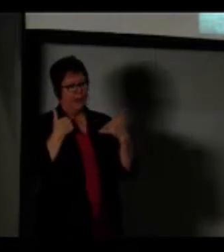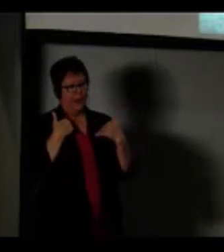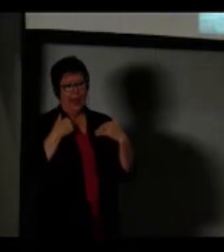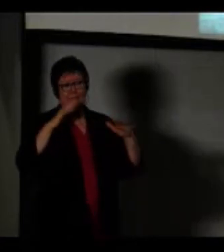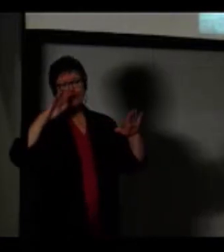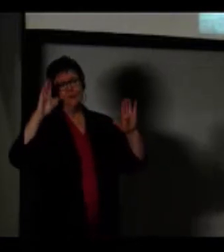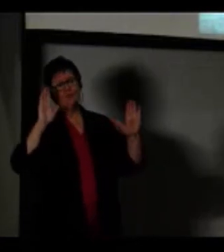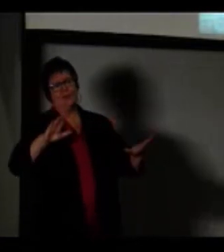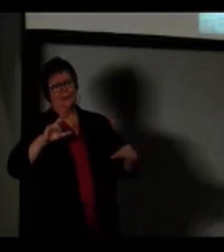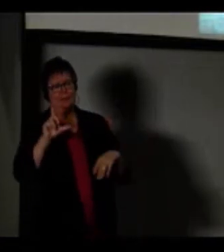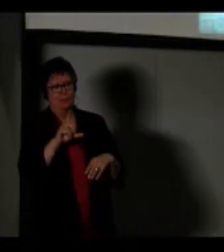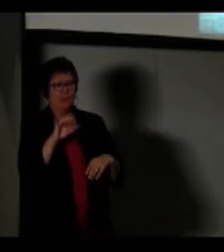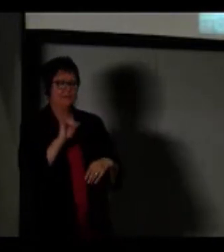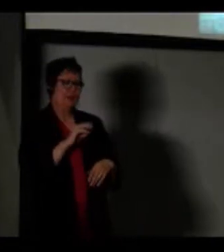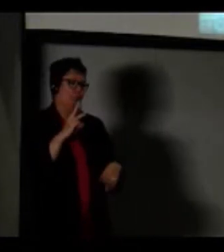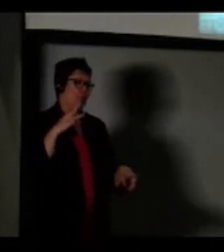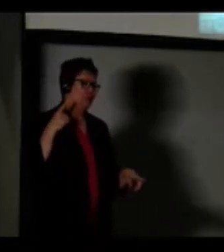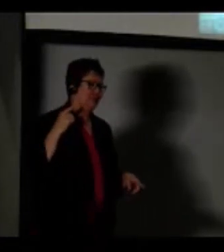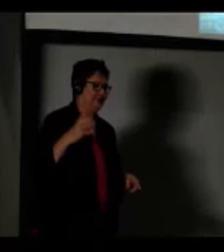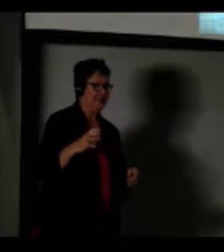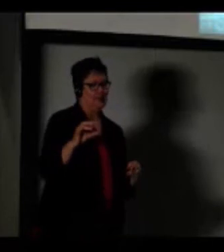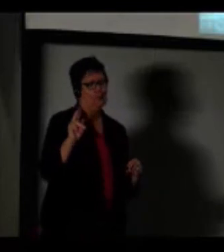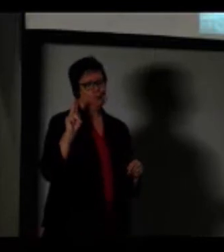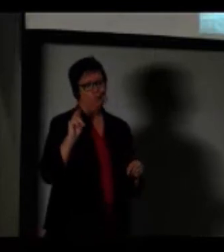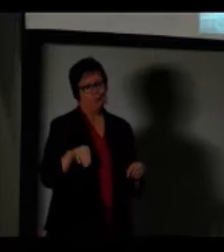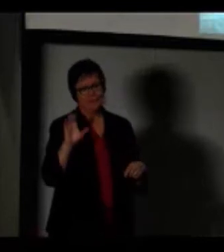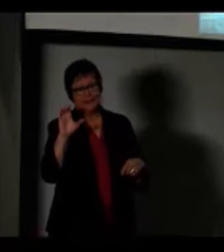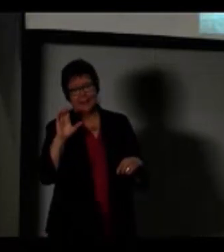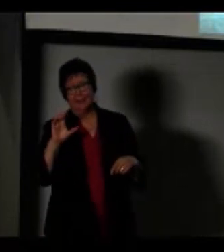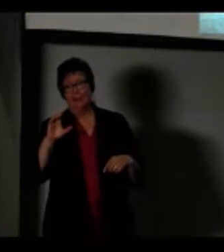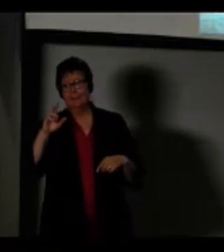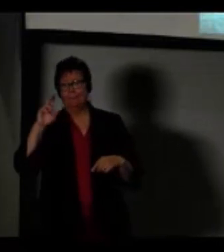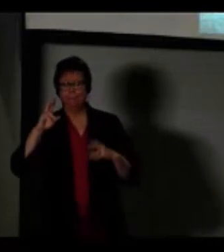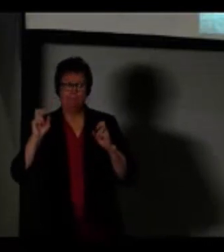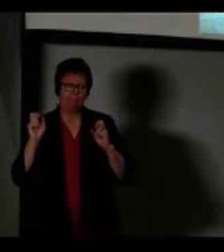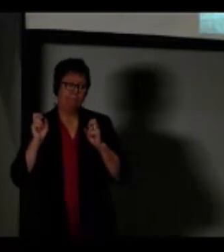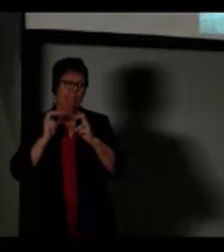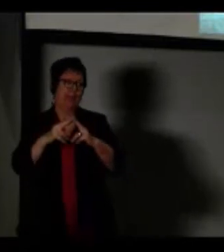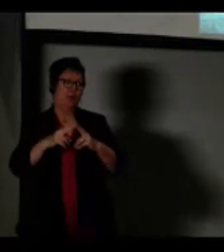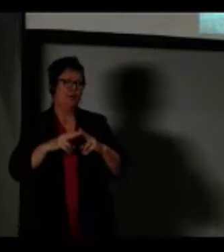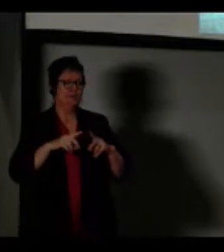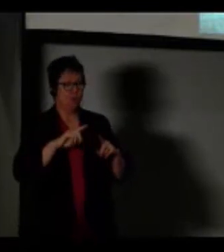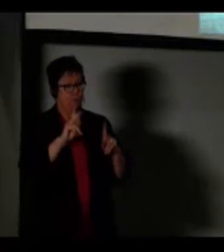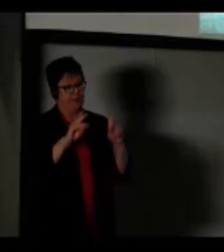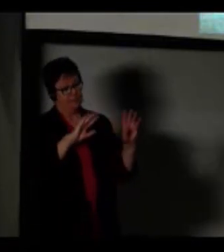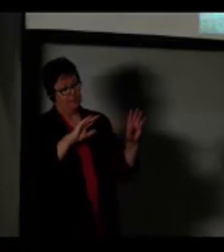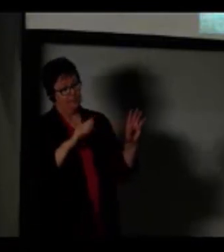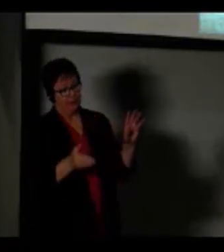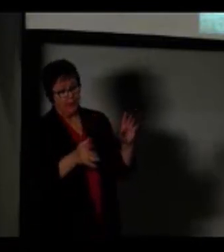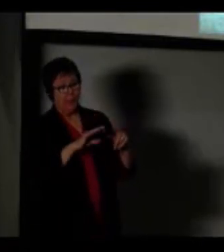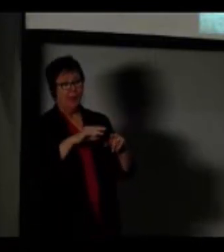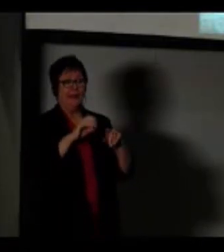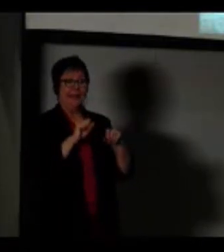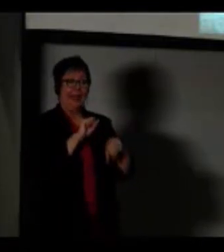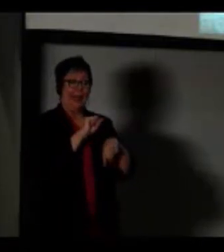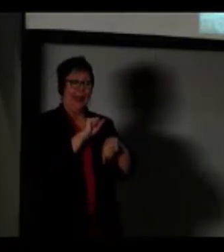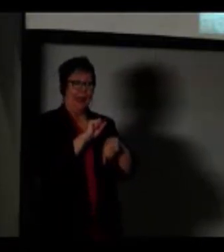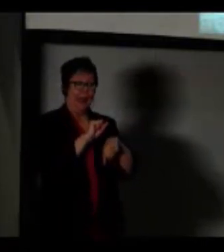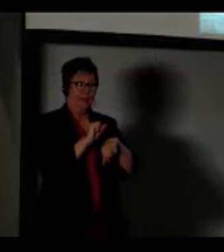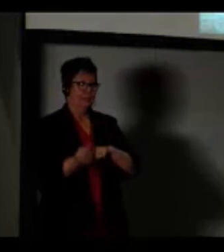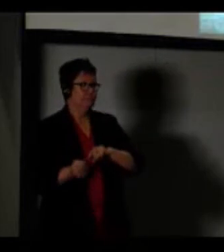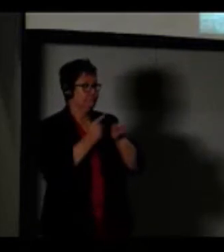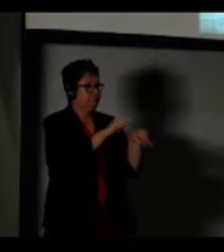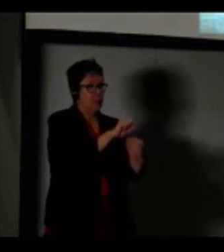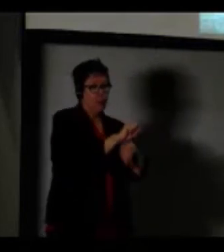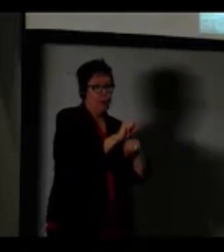York, London, Paris. So those researchers can spend their time working with their colleagues when they're visiting into those museums.